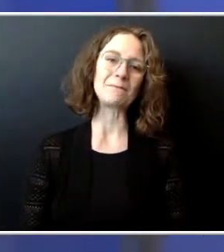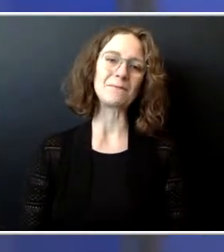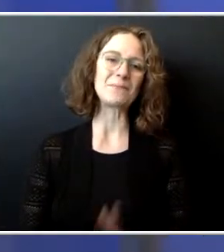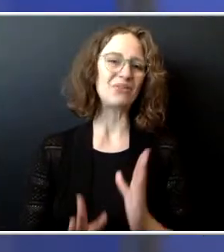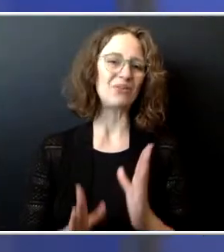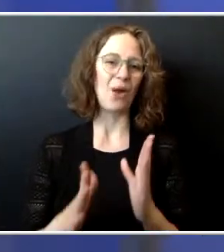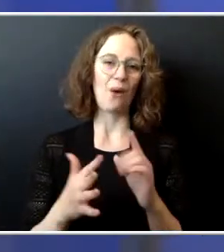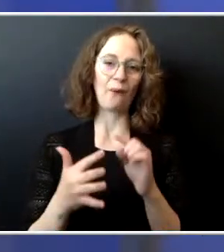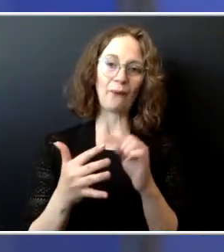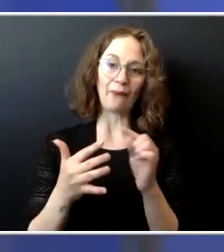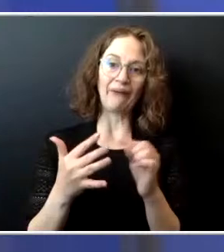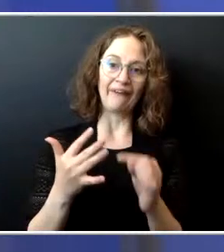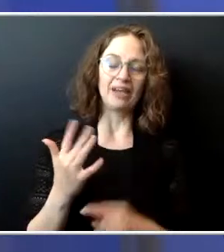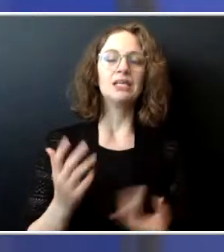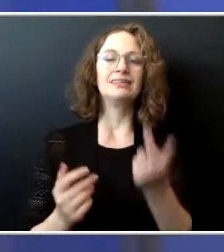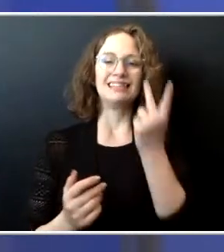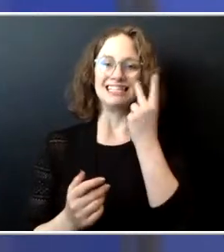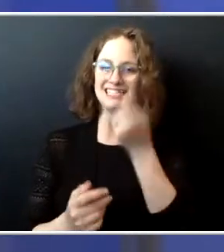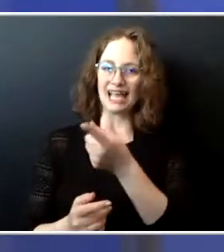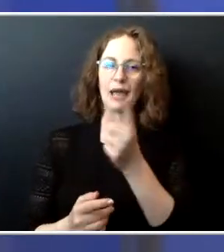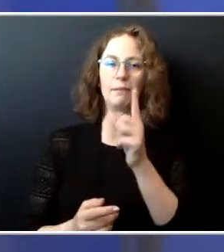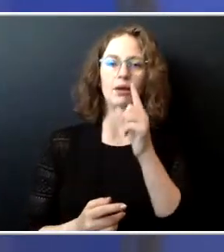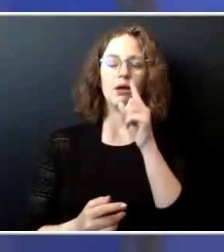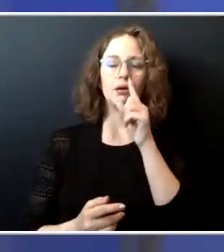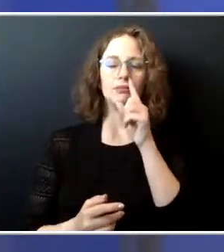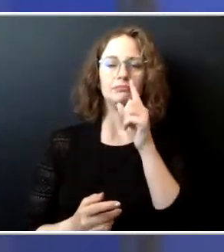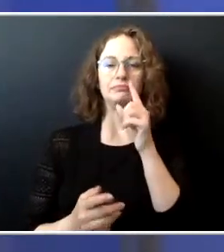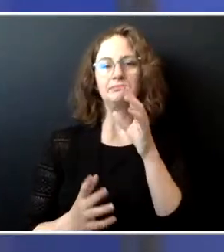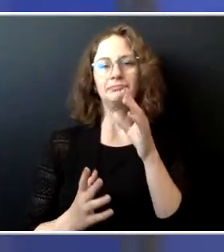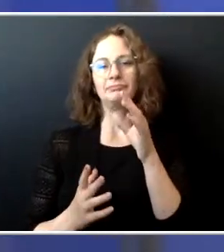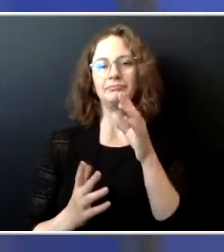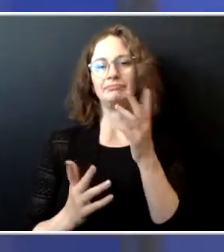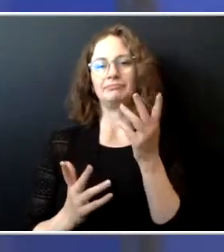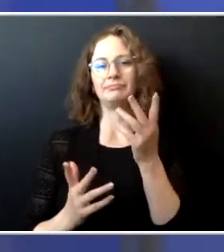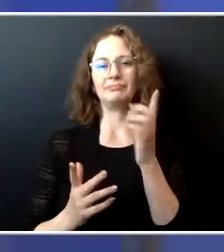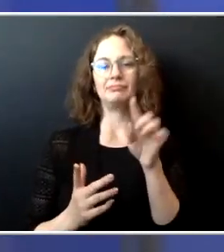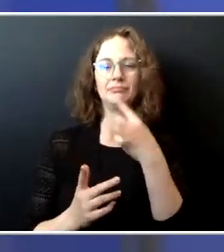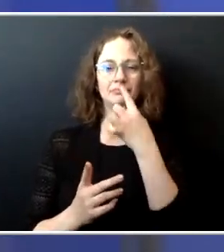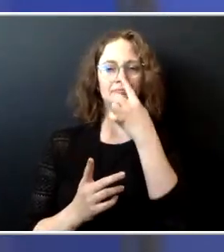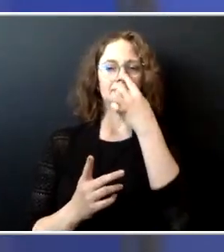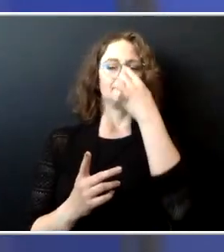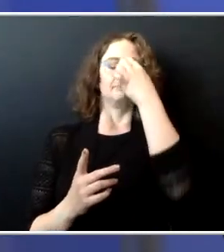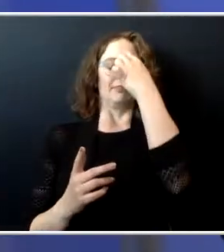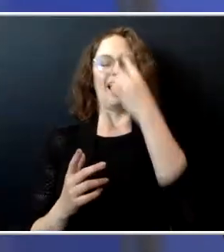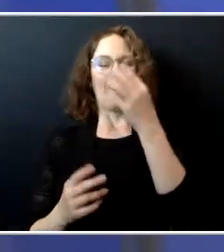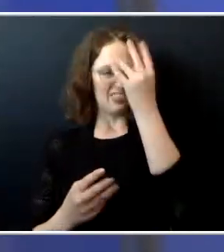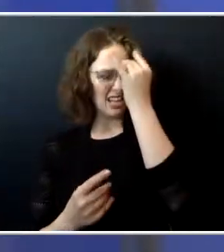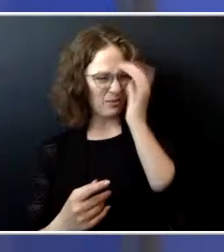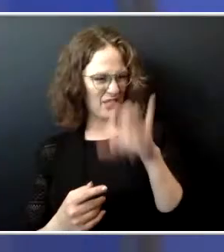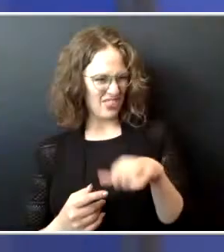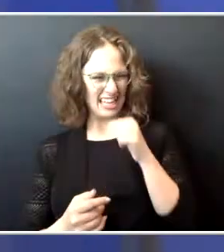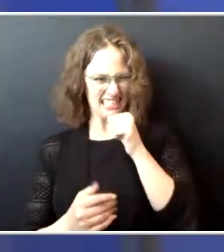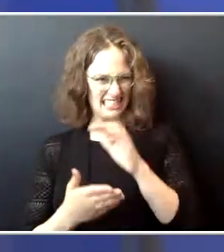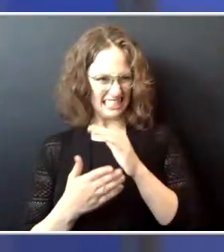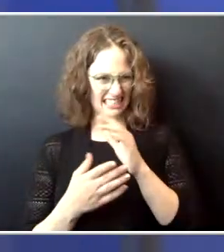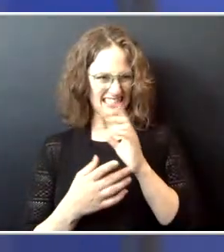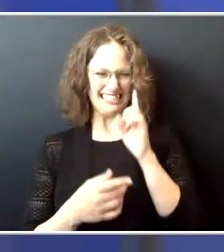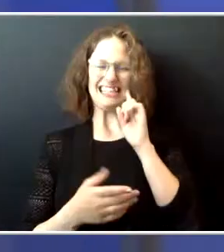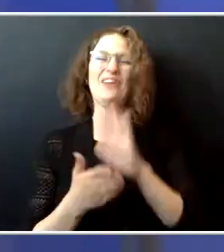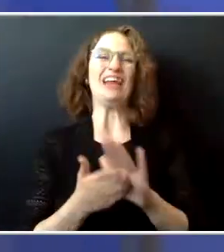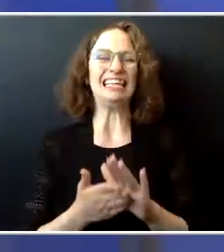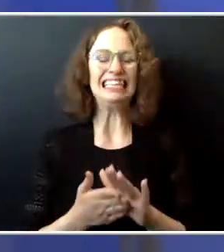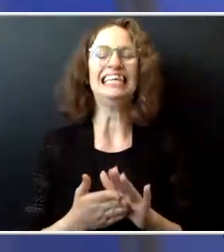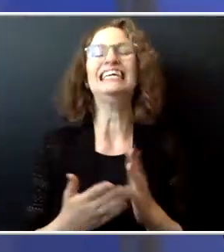go through, just, thinking about that. It doesn't sound pleasant. No, but at least, like you had said,